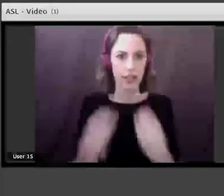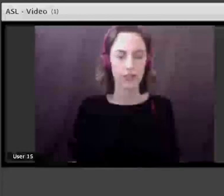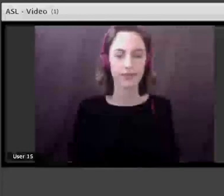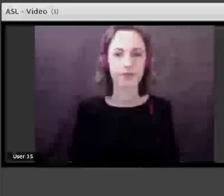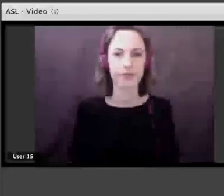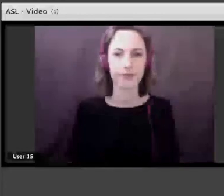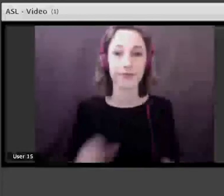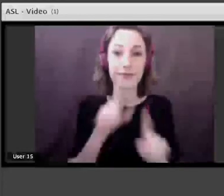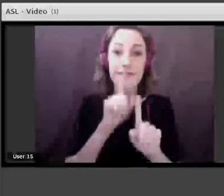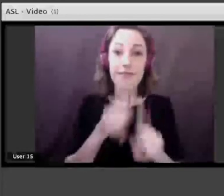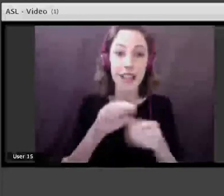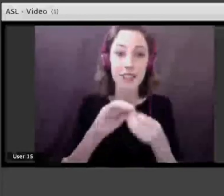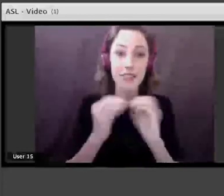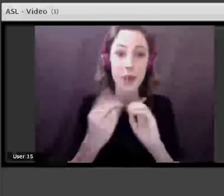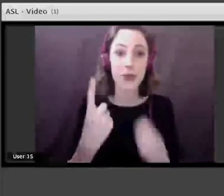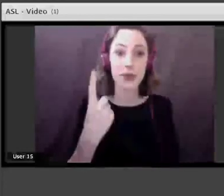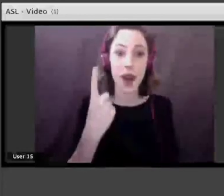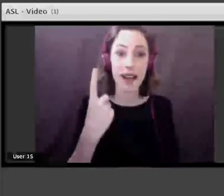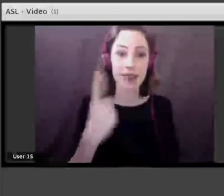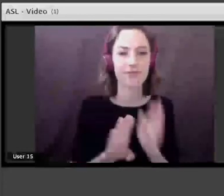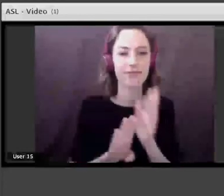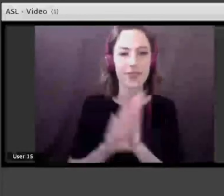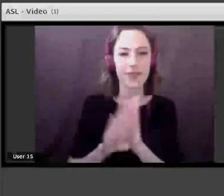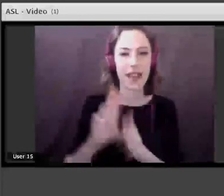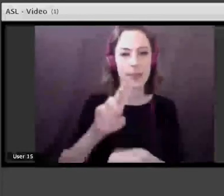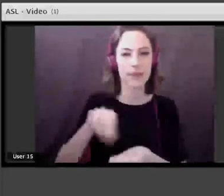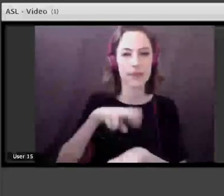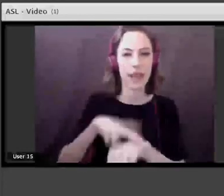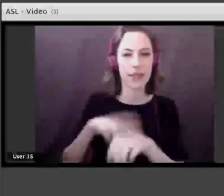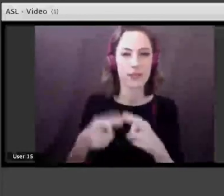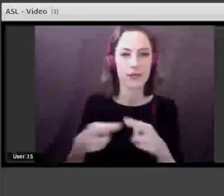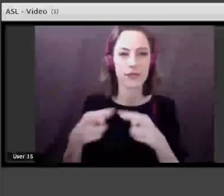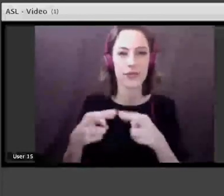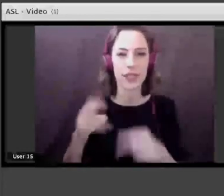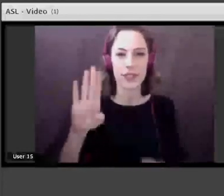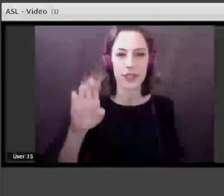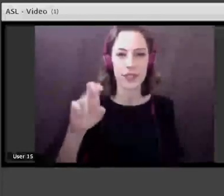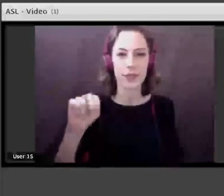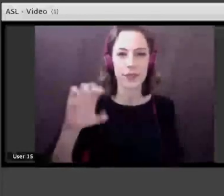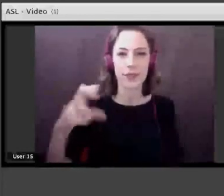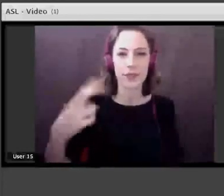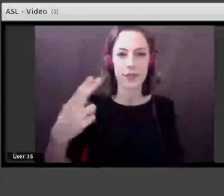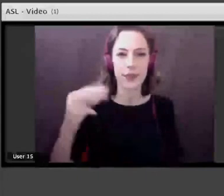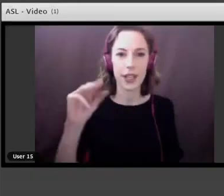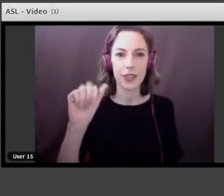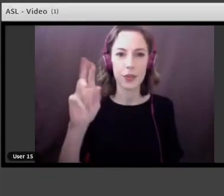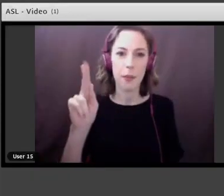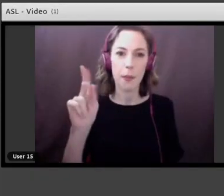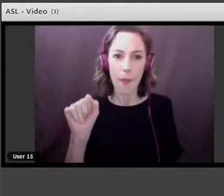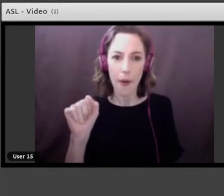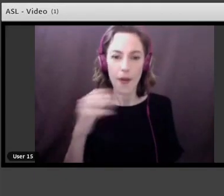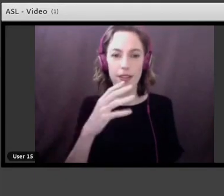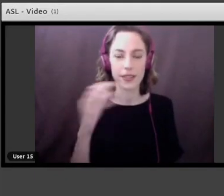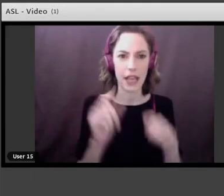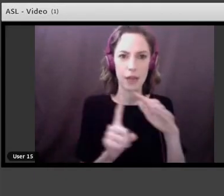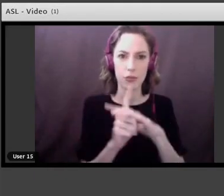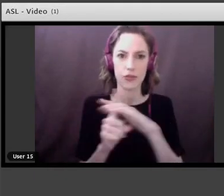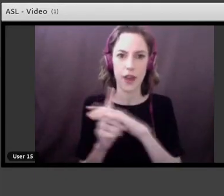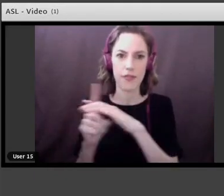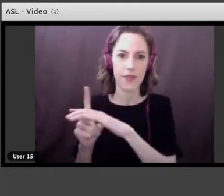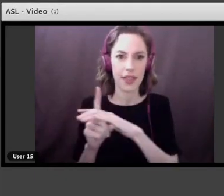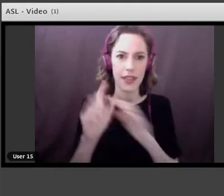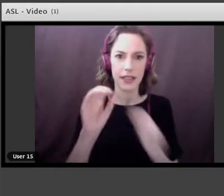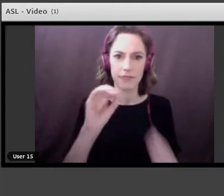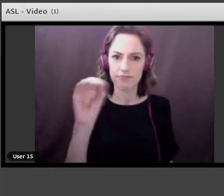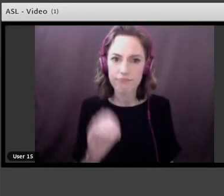rates, document disability gaps, and monitor progress across countries. Option 2, to monitor